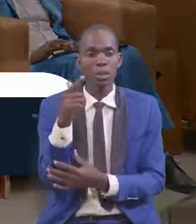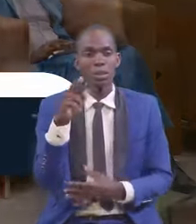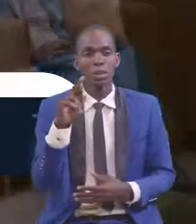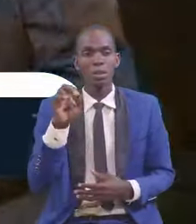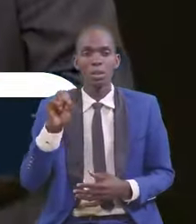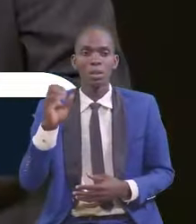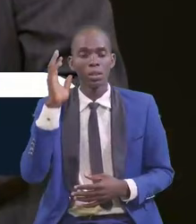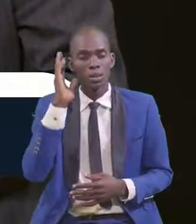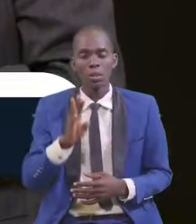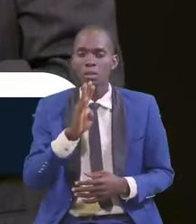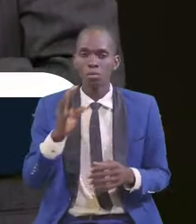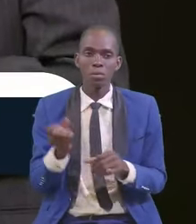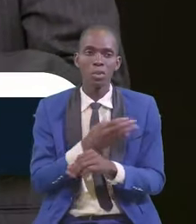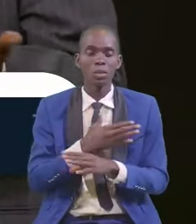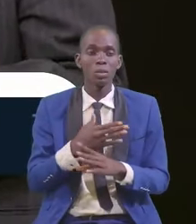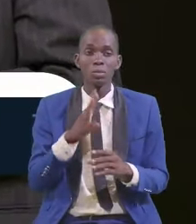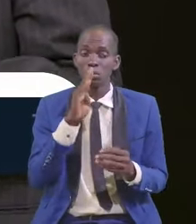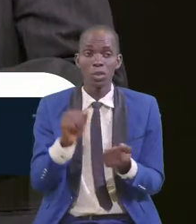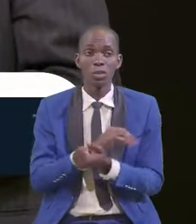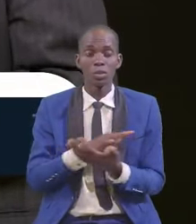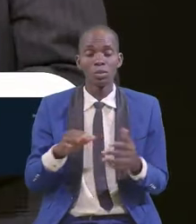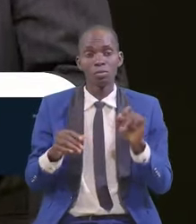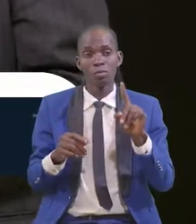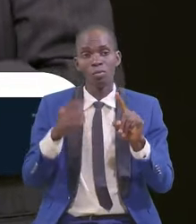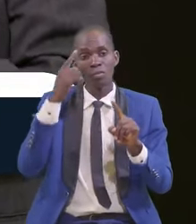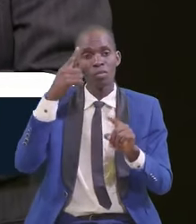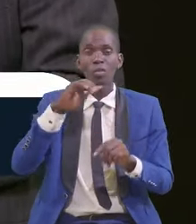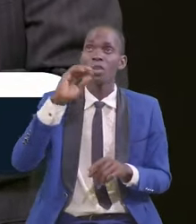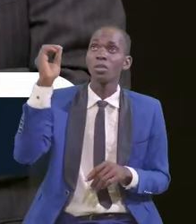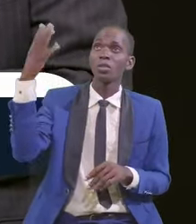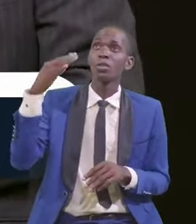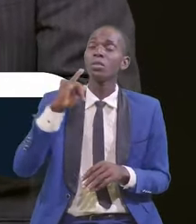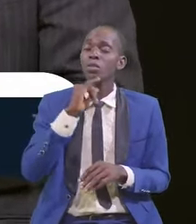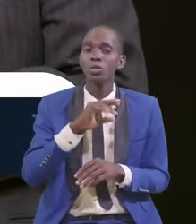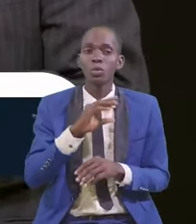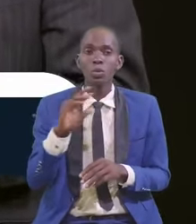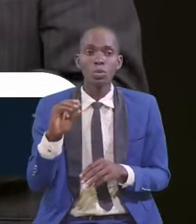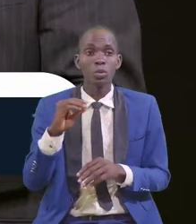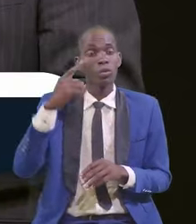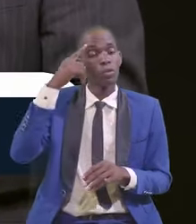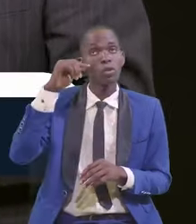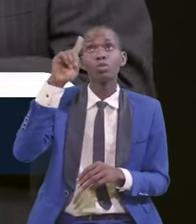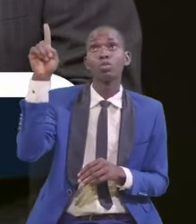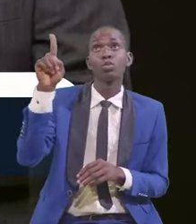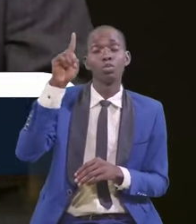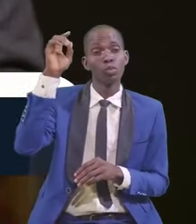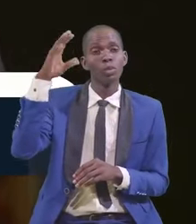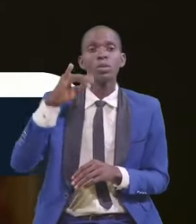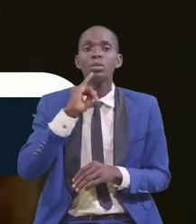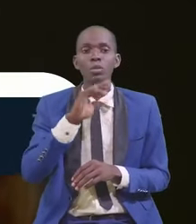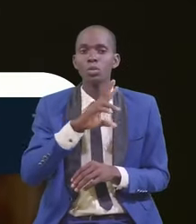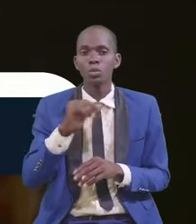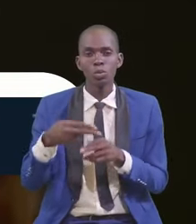away verse 11 it says for the son is no son re with a burning heat